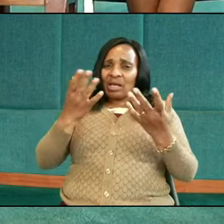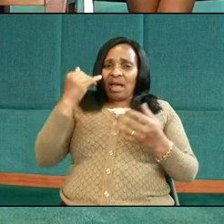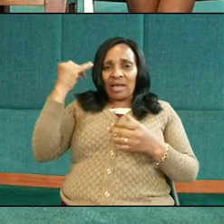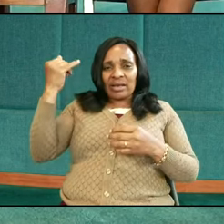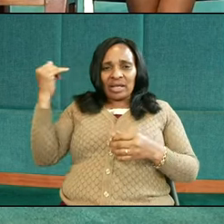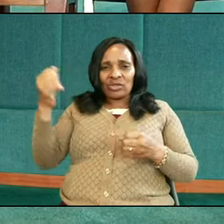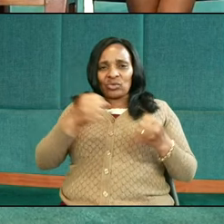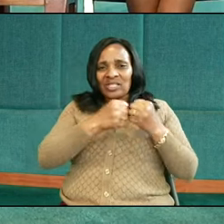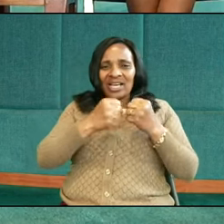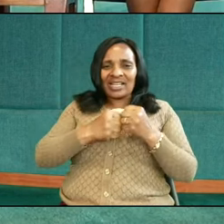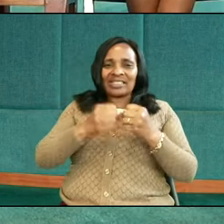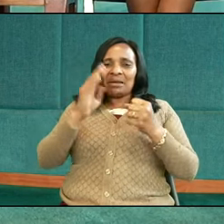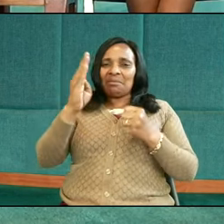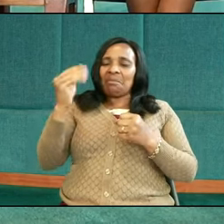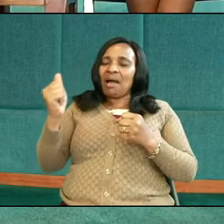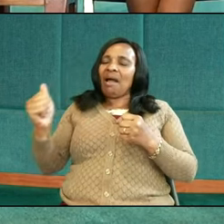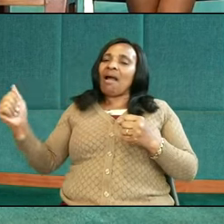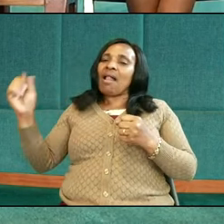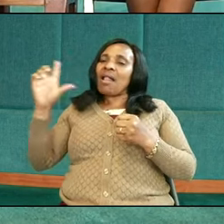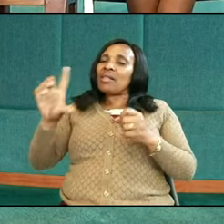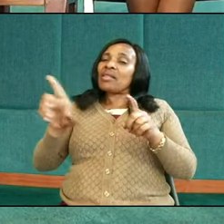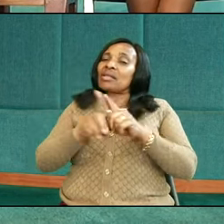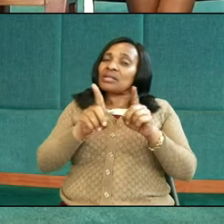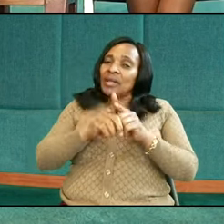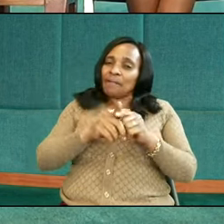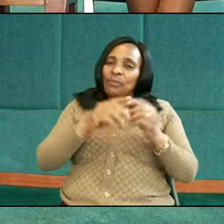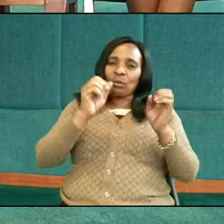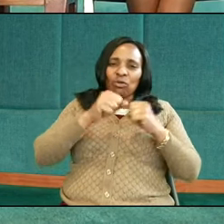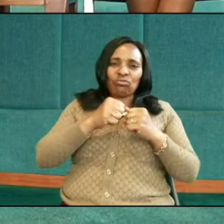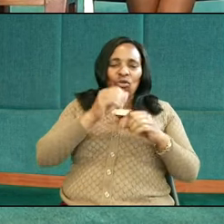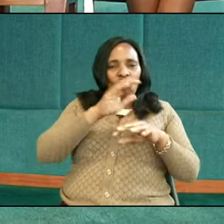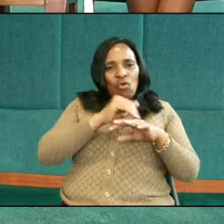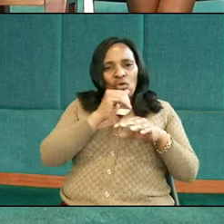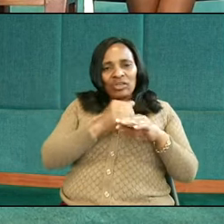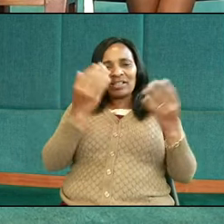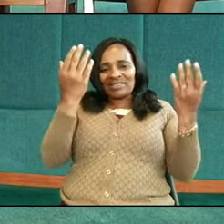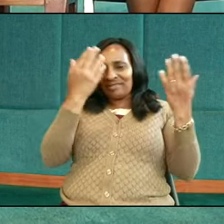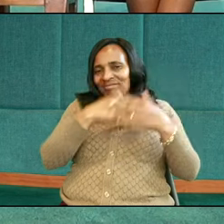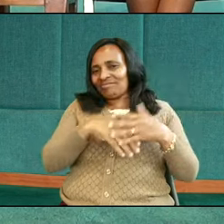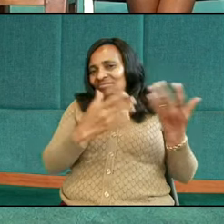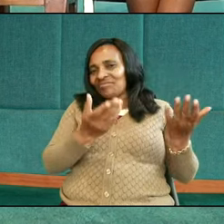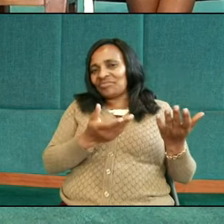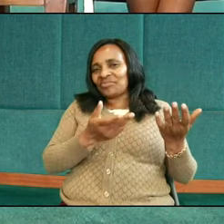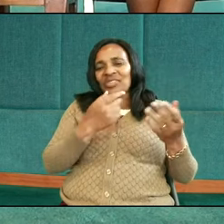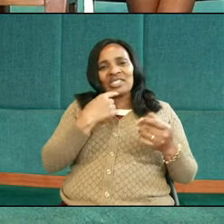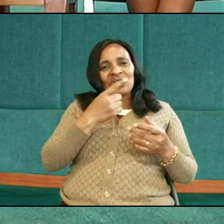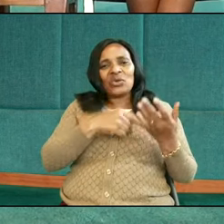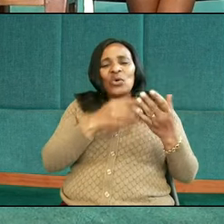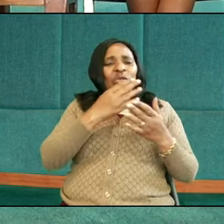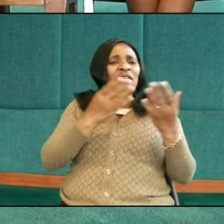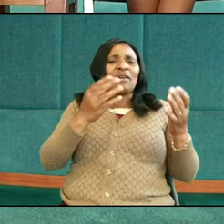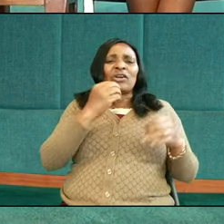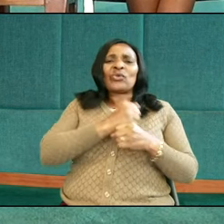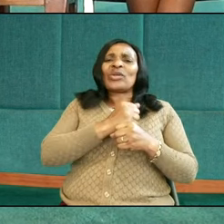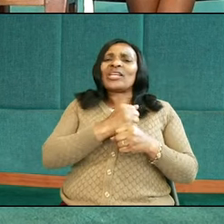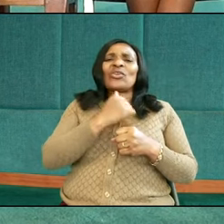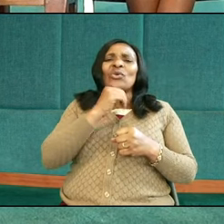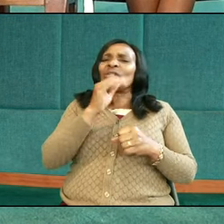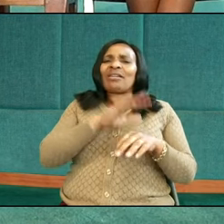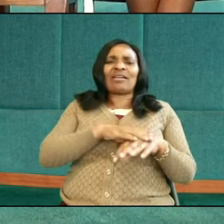way? You know, he could have, as we said, when in the what do you think, you know, he could have called them aside, told them, you know, you guys, whatever you're doing is not right.